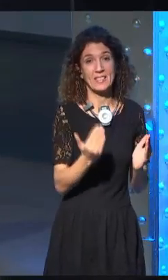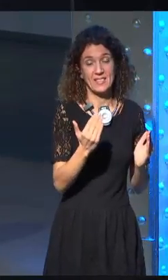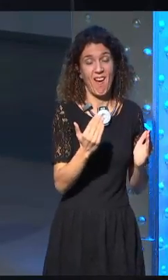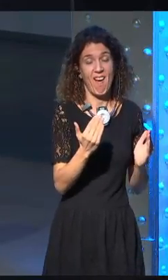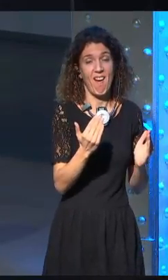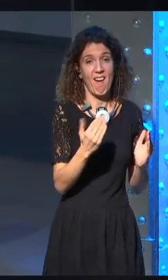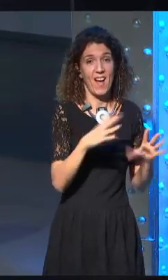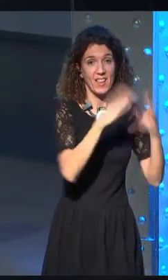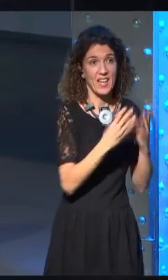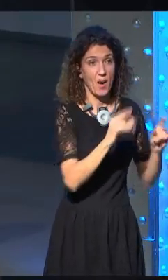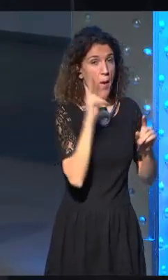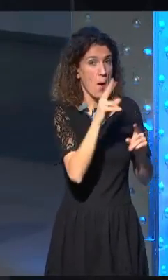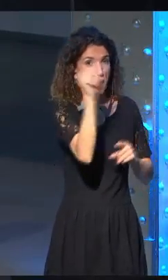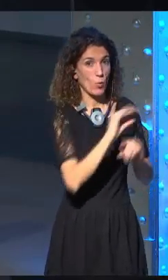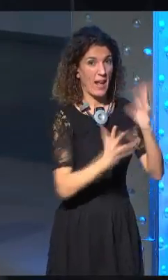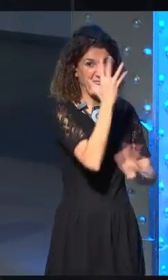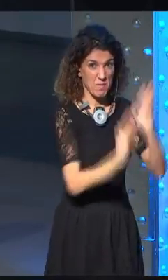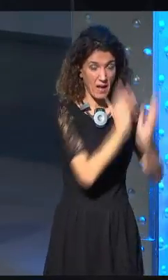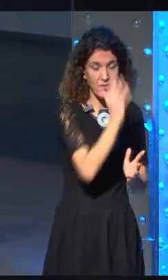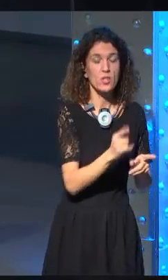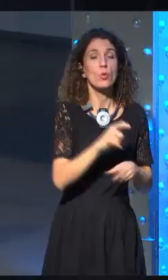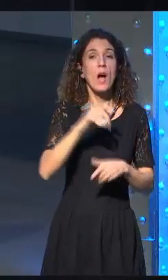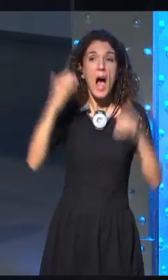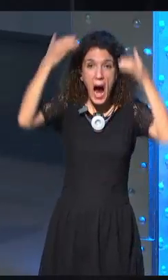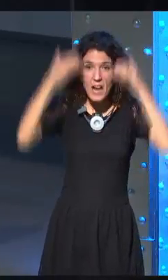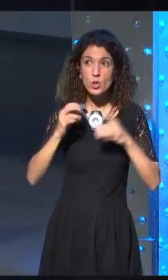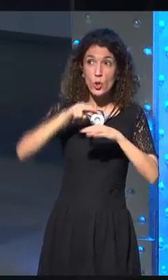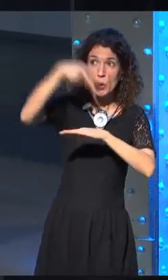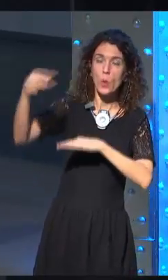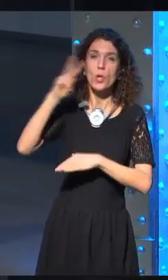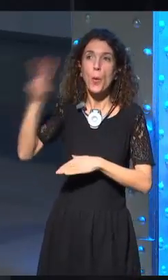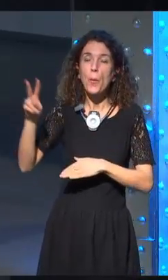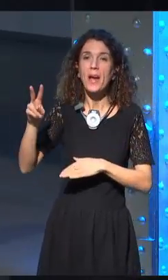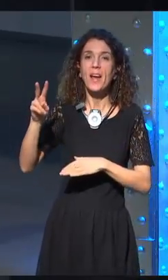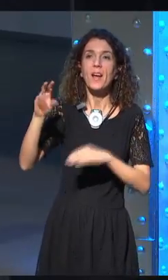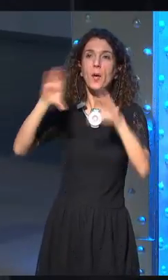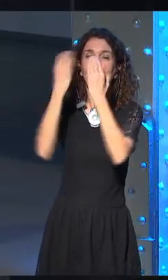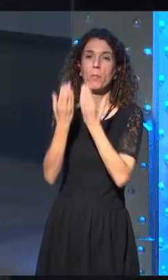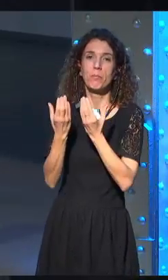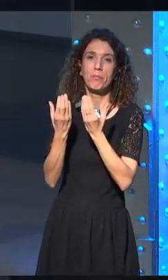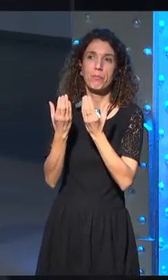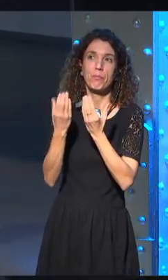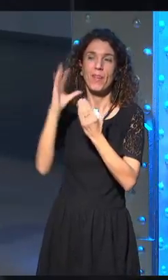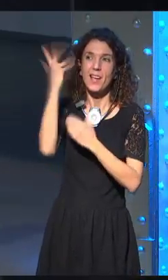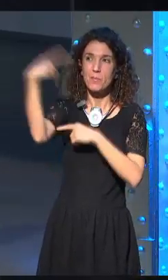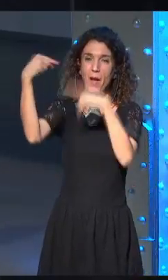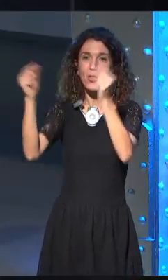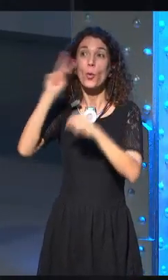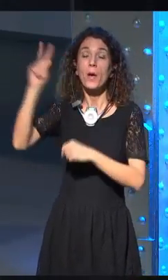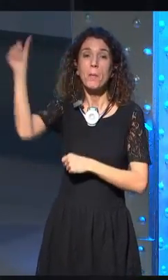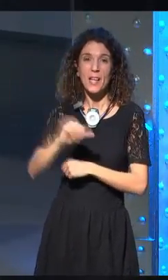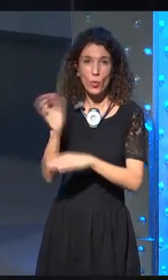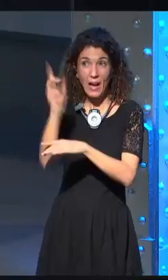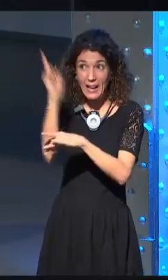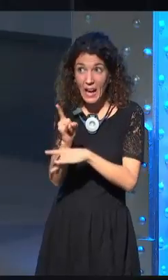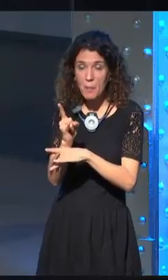Okay. Cuando un astronauta... So when you watch Gravity, what do you think? Do you find that it is realistic? Do you think that